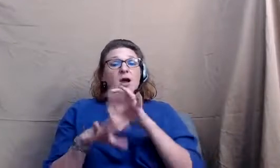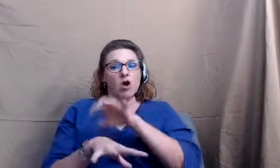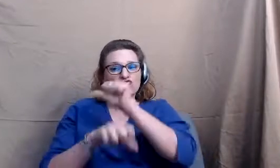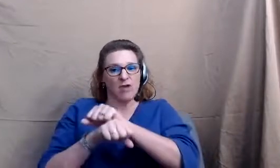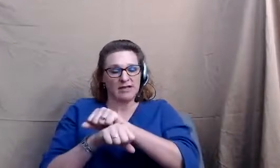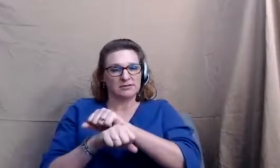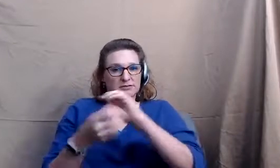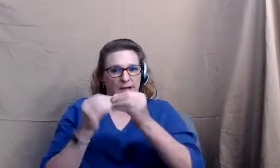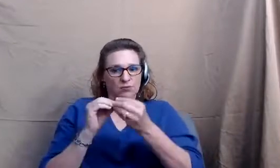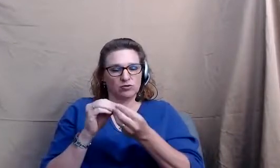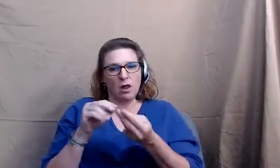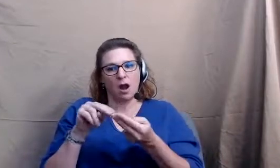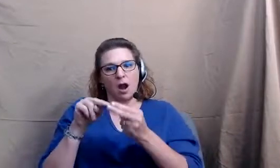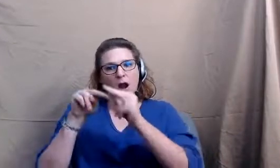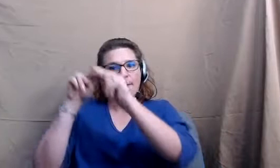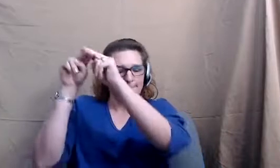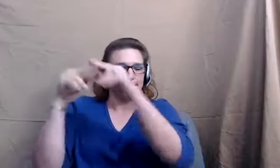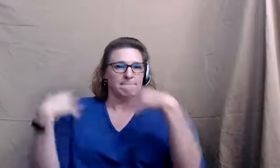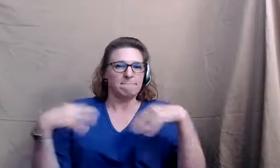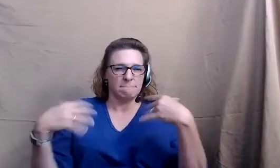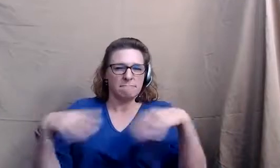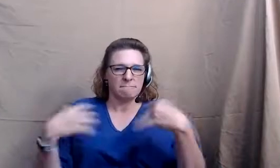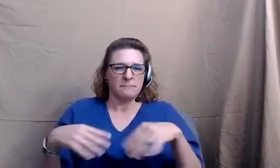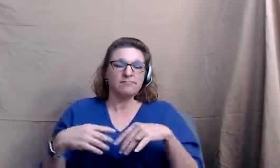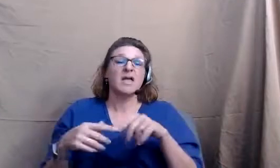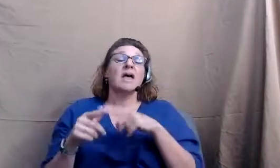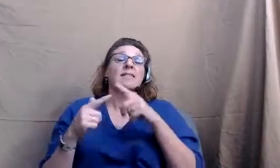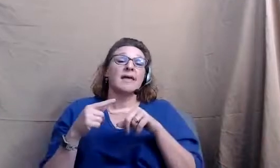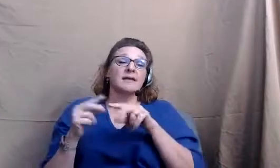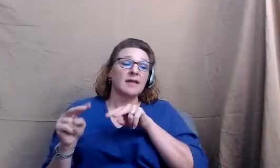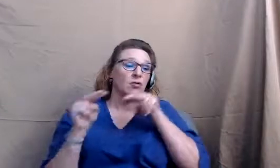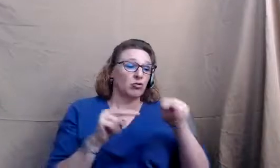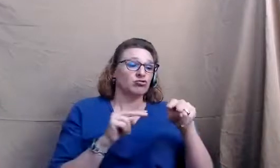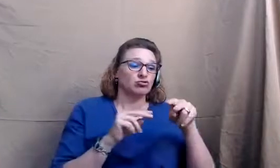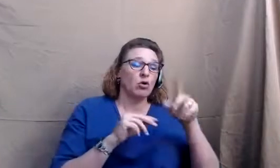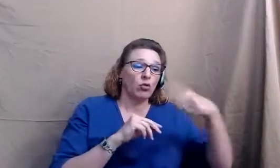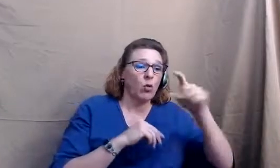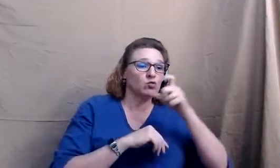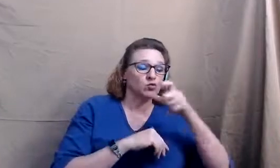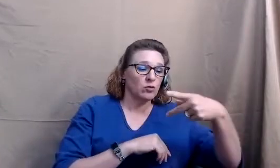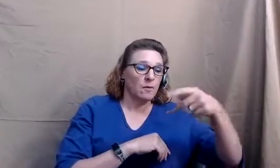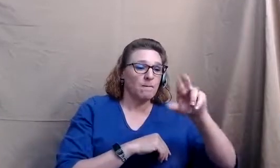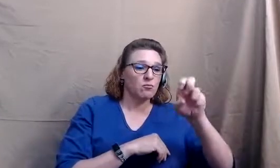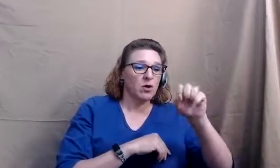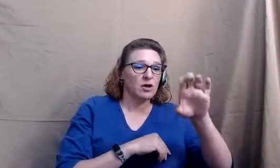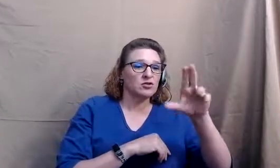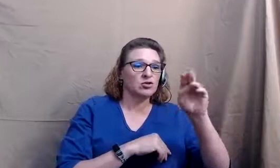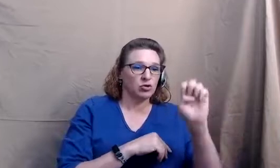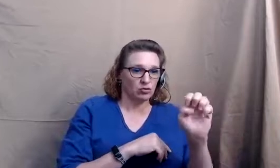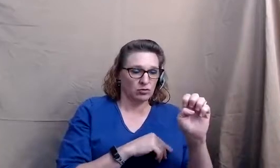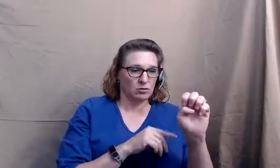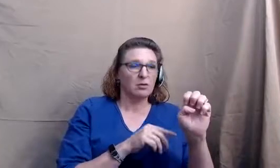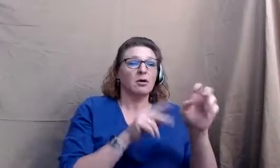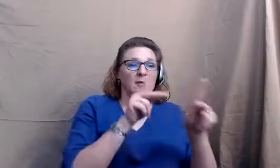bit. And the anti-violence community next turned to prosecutors and said, why is it that with arrest rates